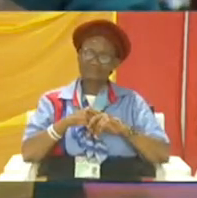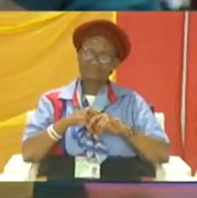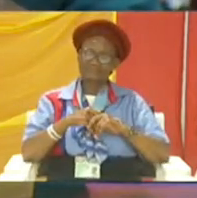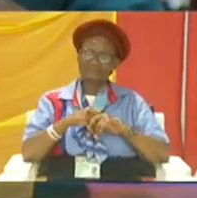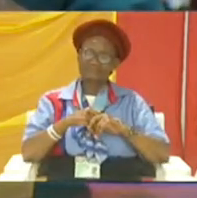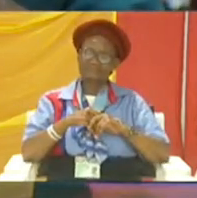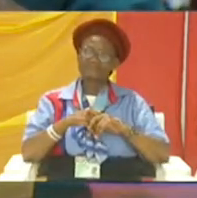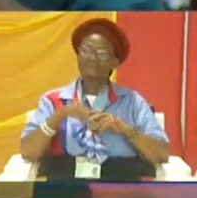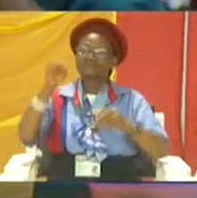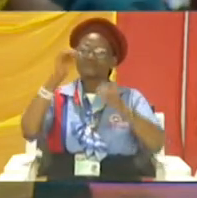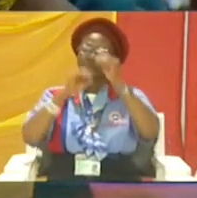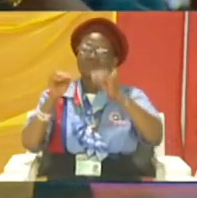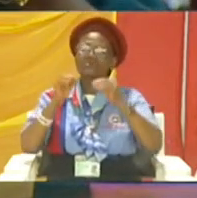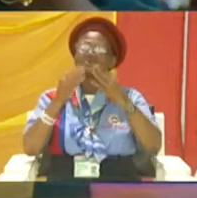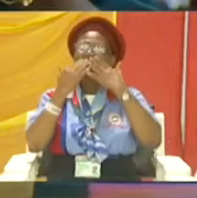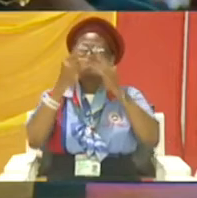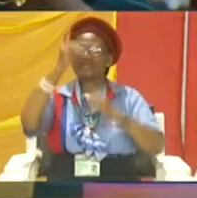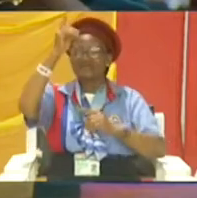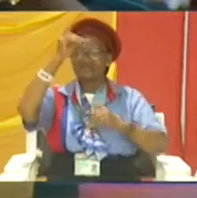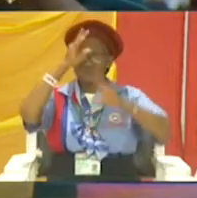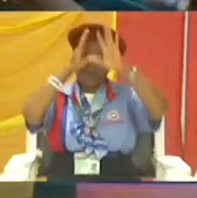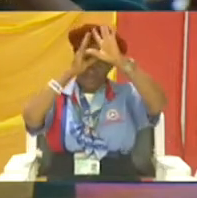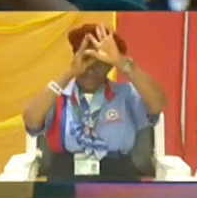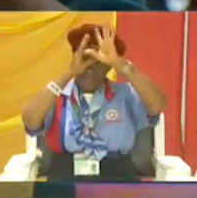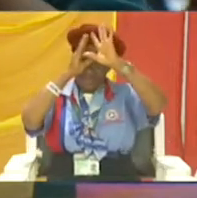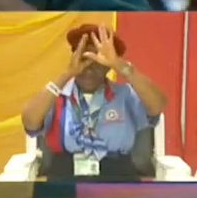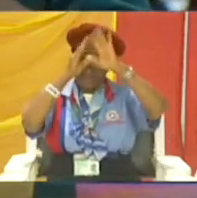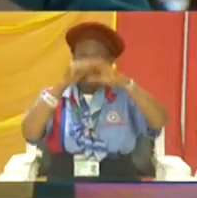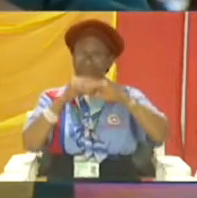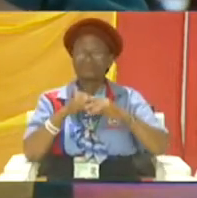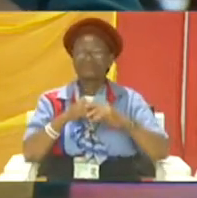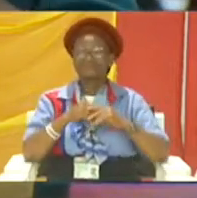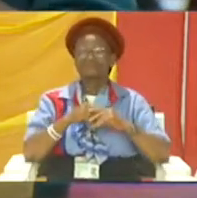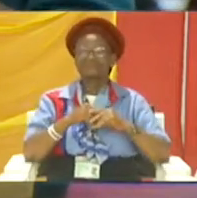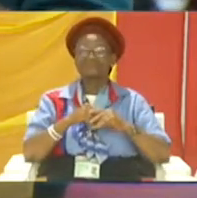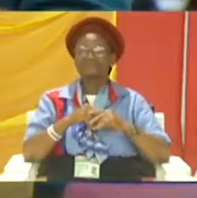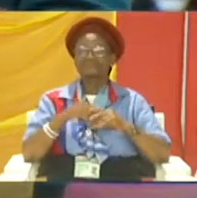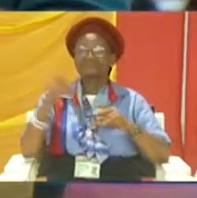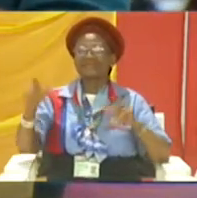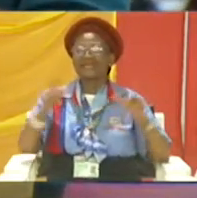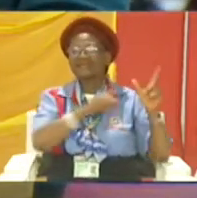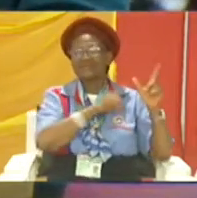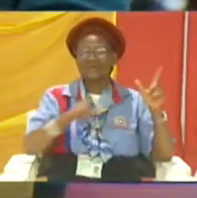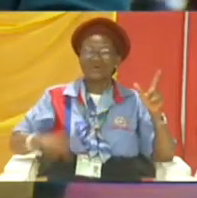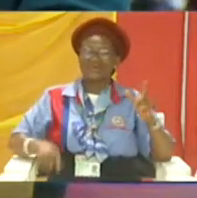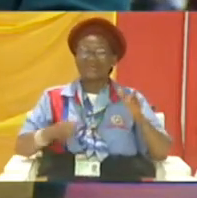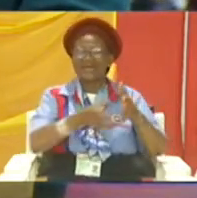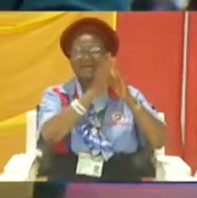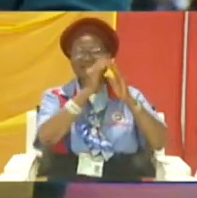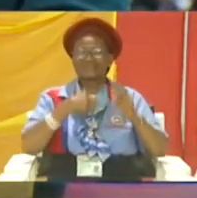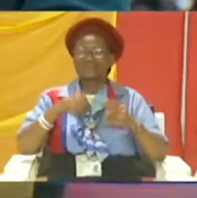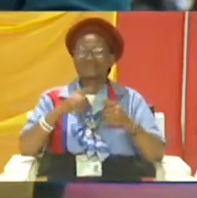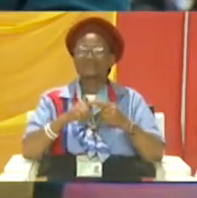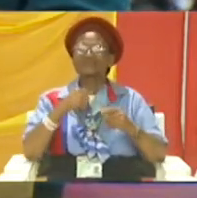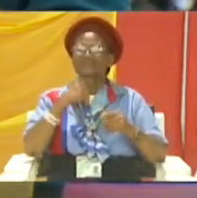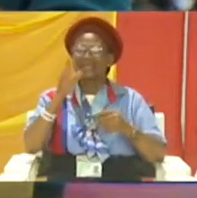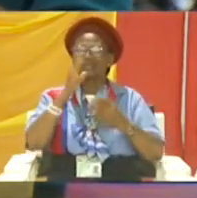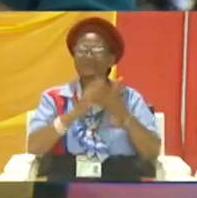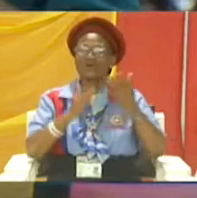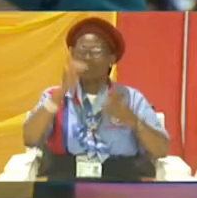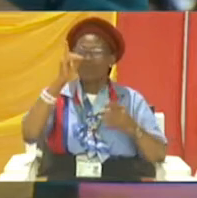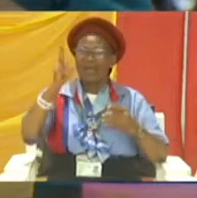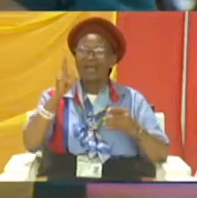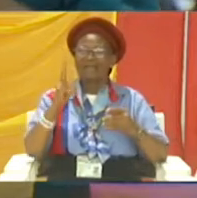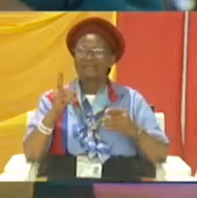Oh, thank you, Daddy. Daddy, mi Esho. The Lord asked me to tell someone, Oluwa ni nso fun